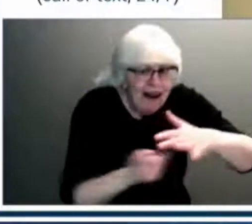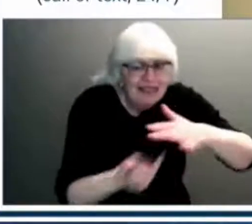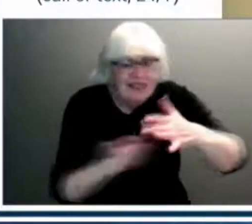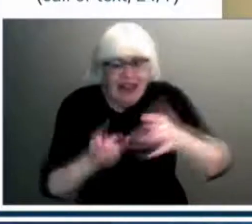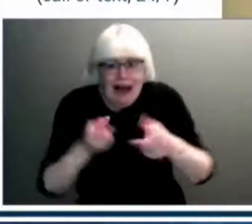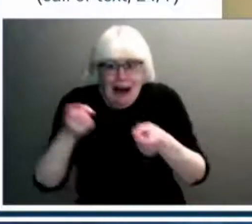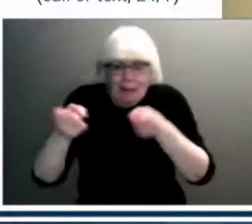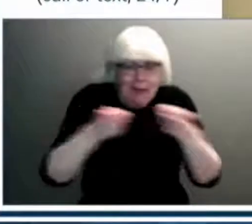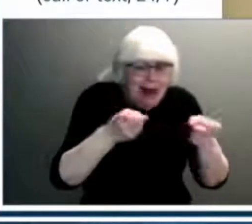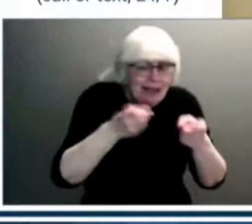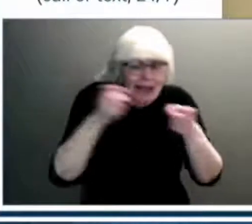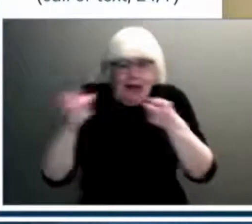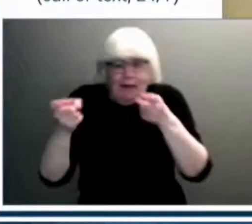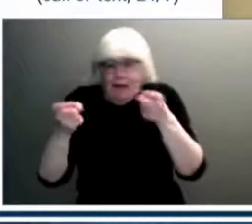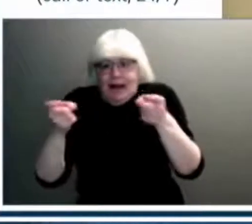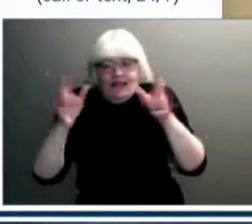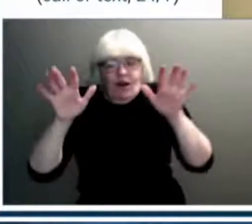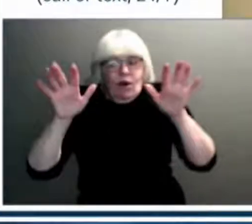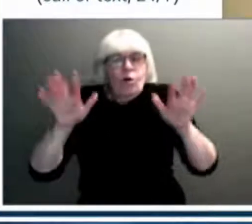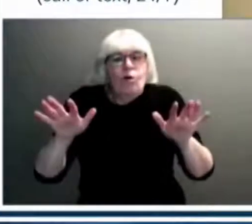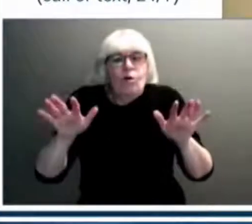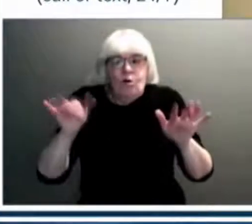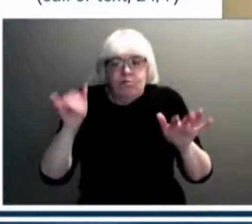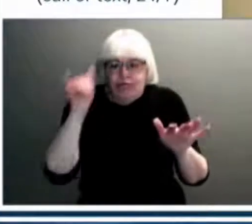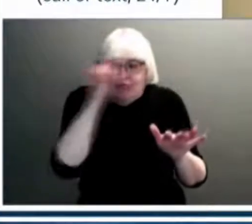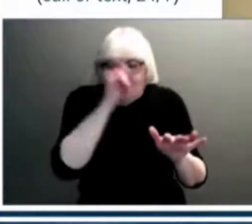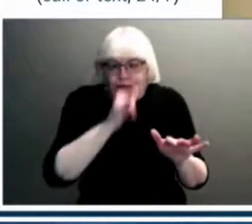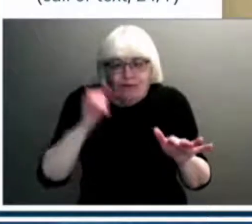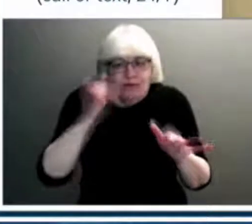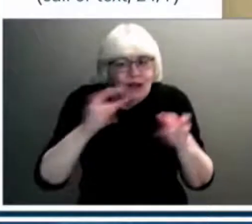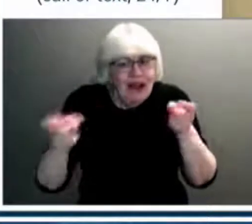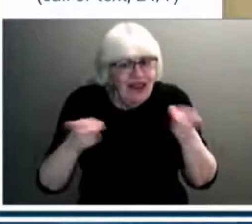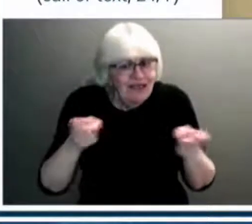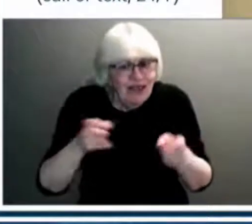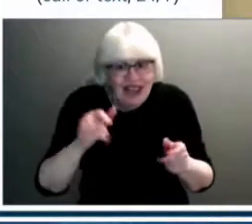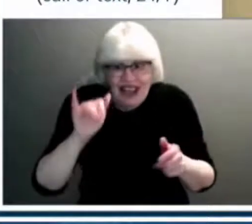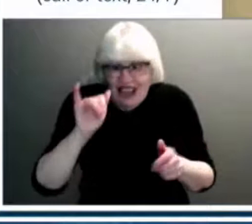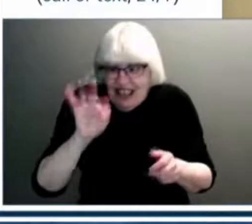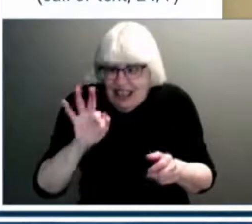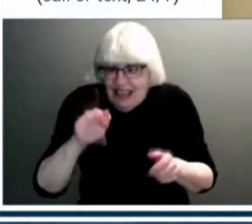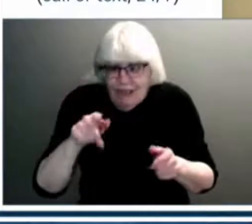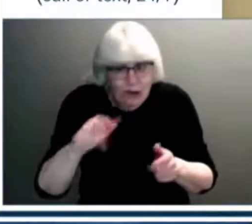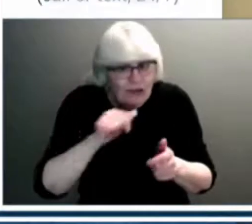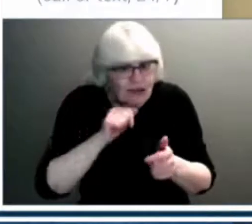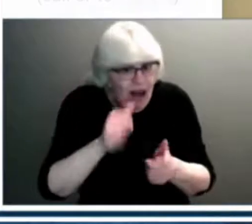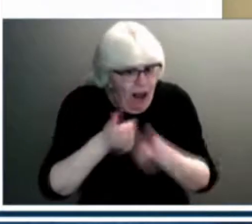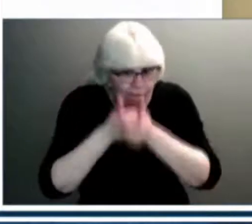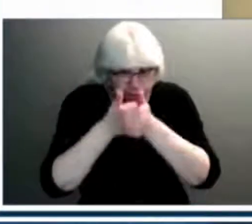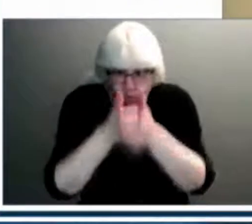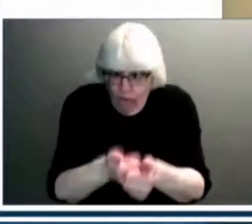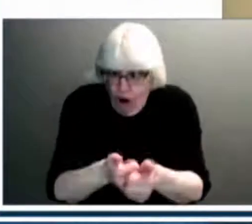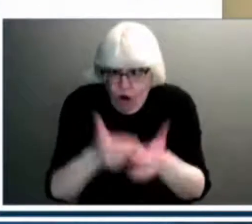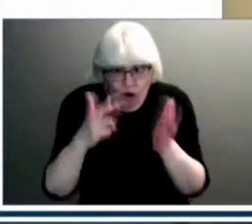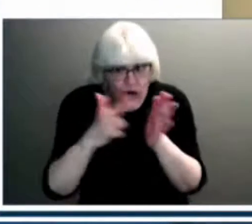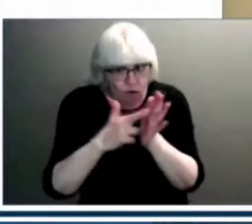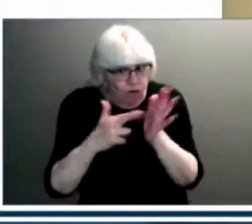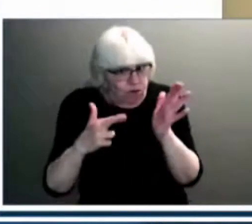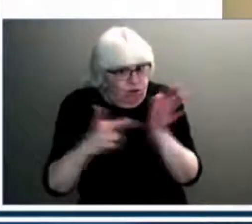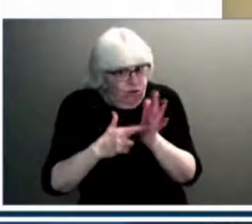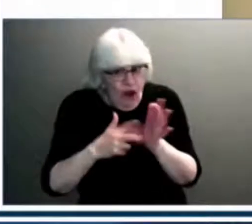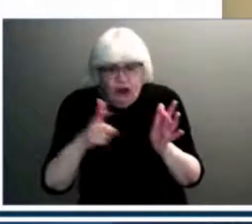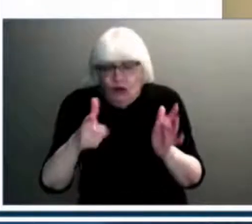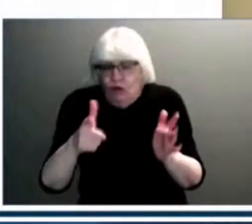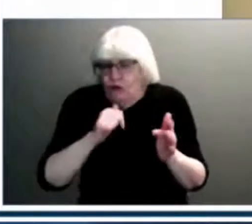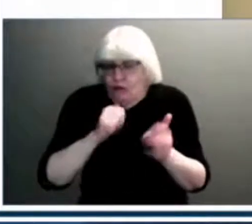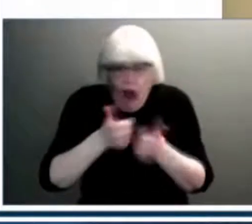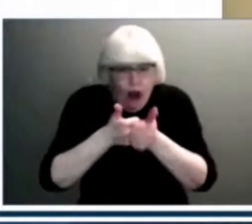contacts. So if you're not carefully following the restrictions, if you're not wearing your mask consistently and properly, if